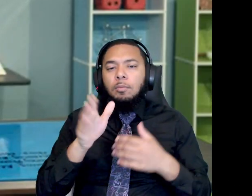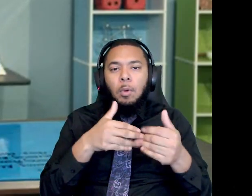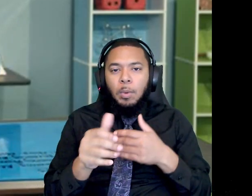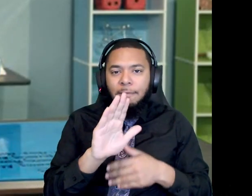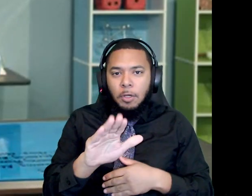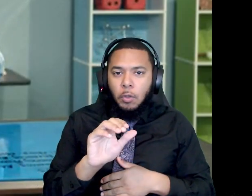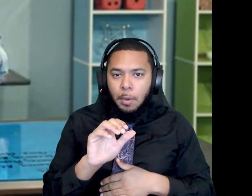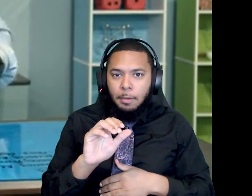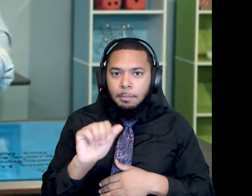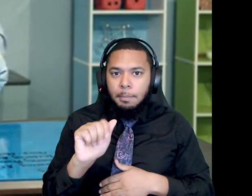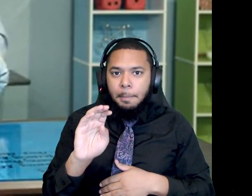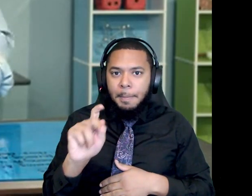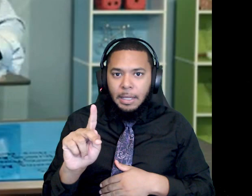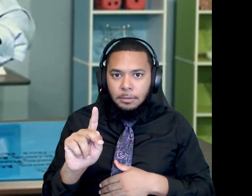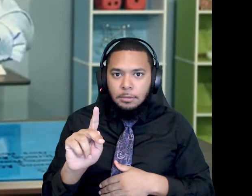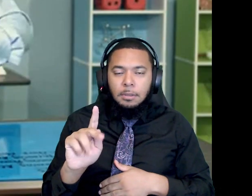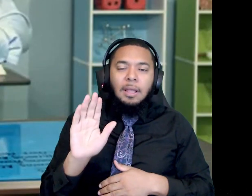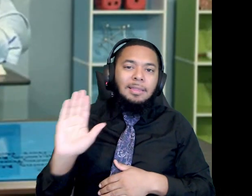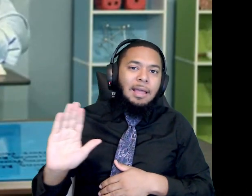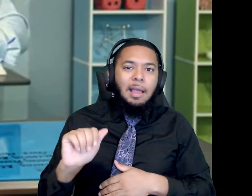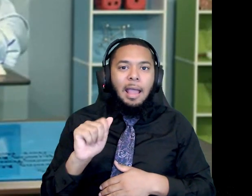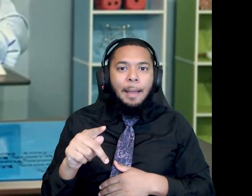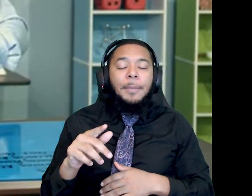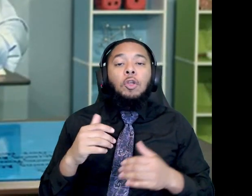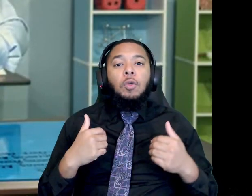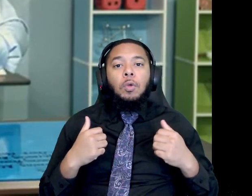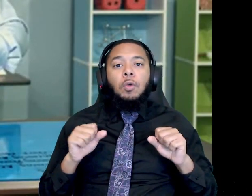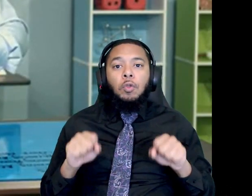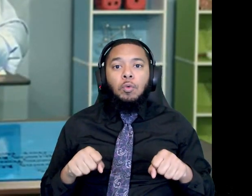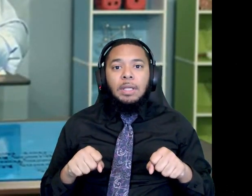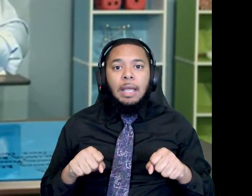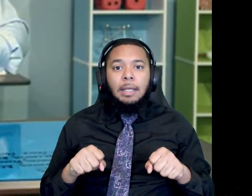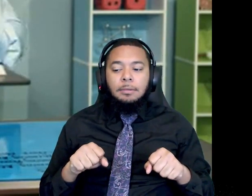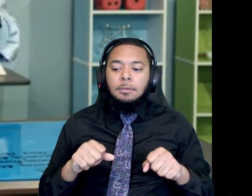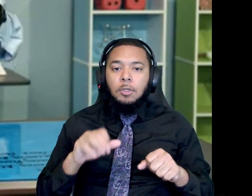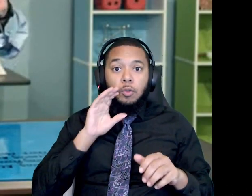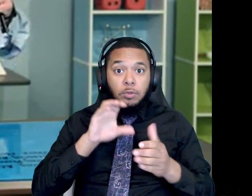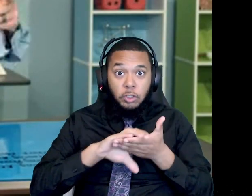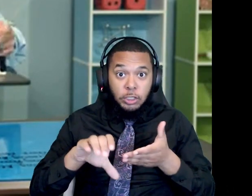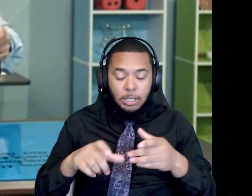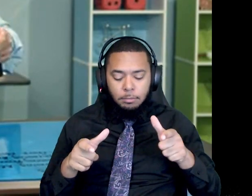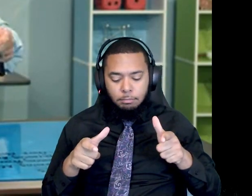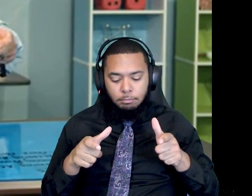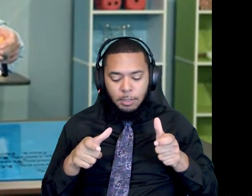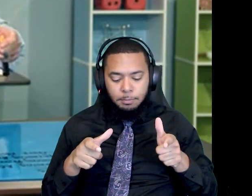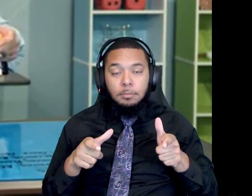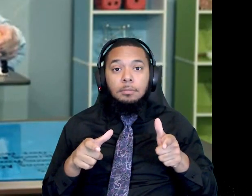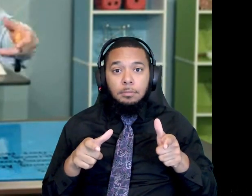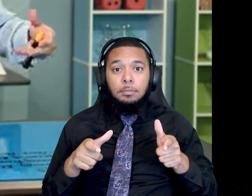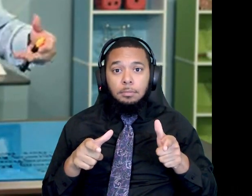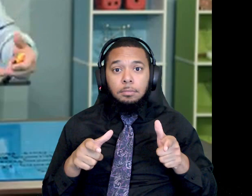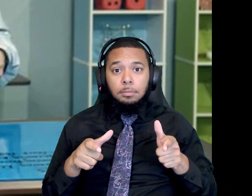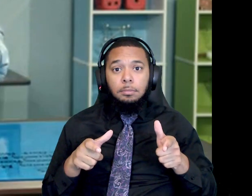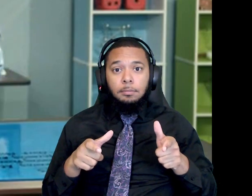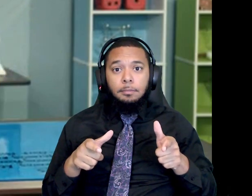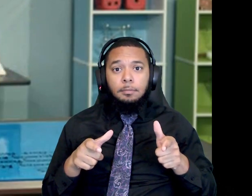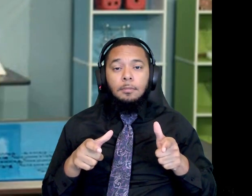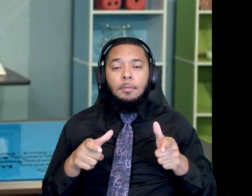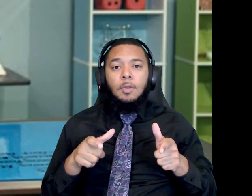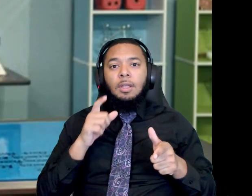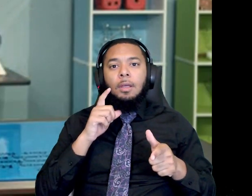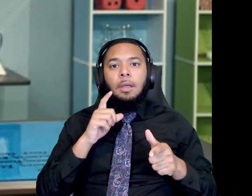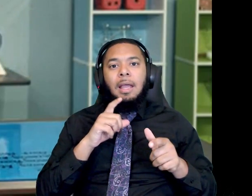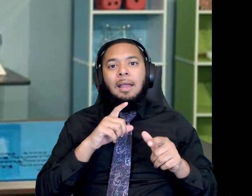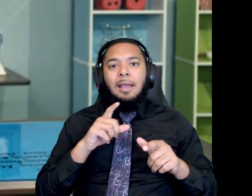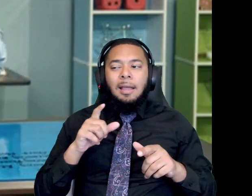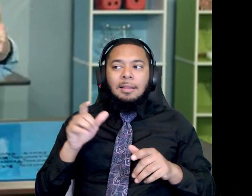there's typically an option to take a picture of your check, and then they'll actually automatically add it. They